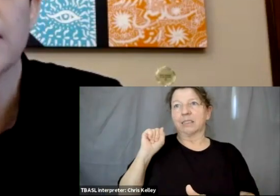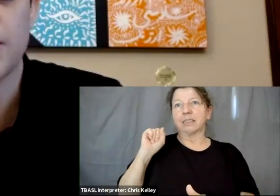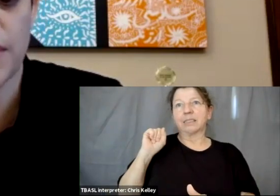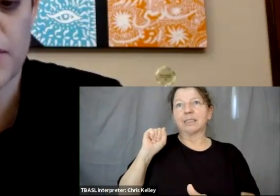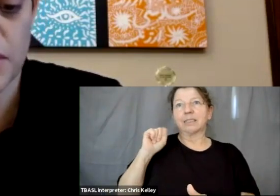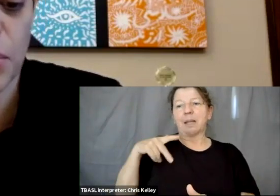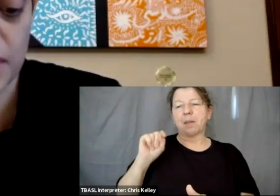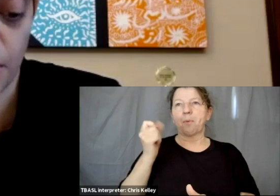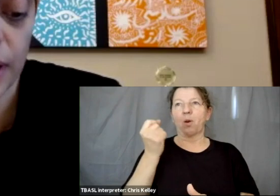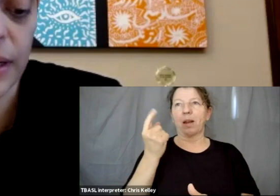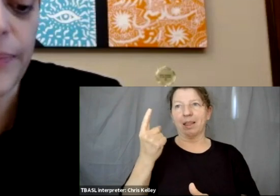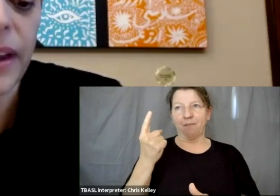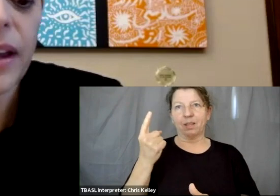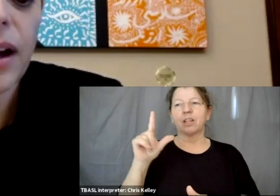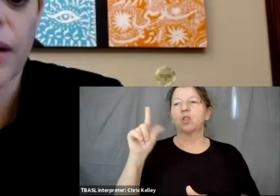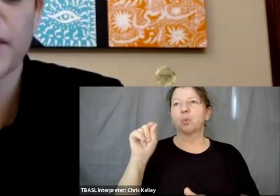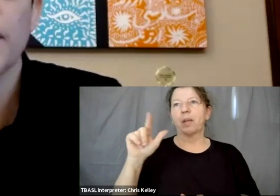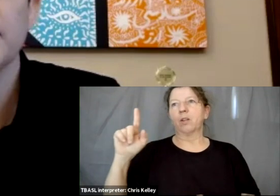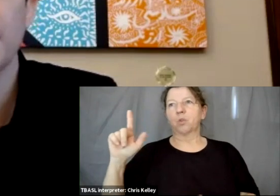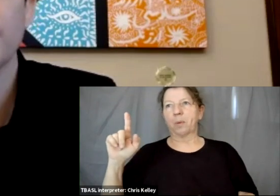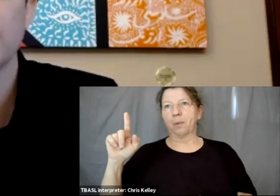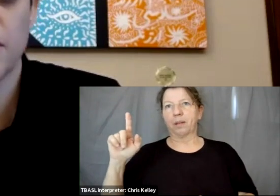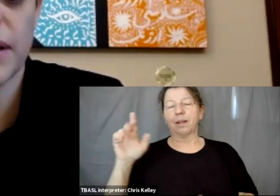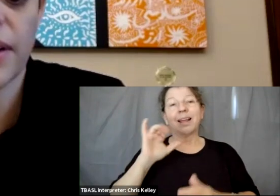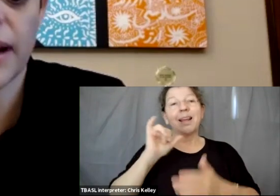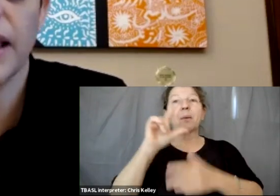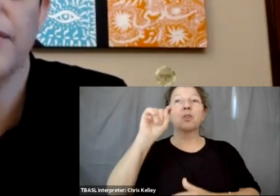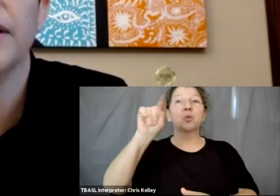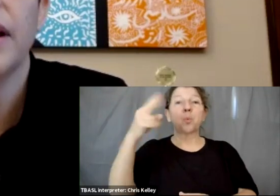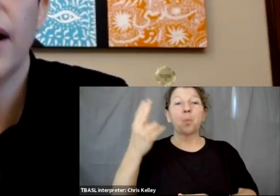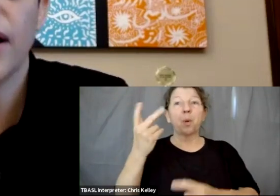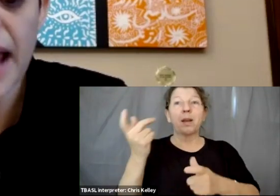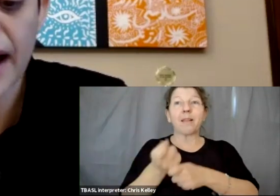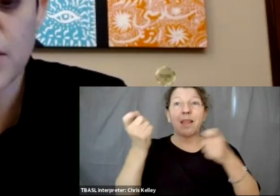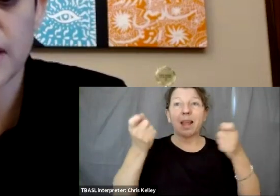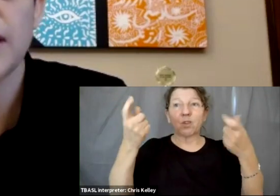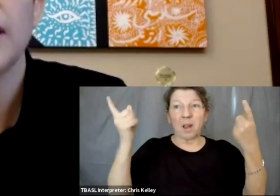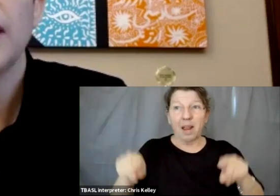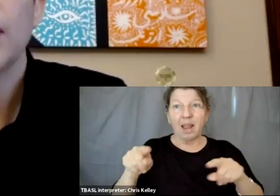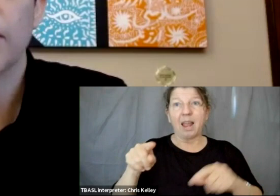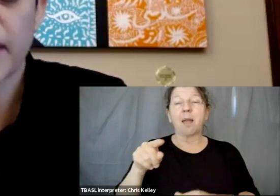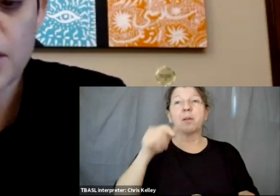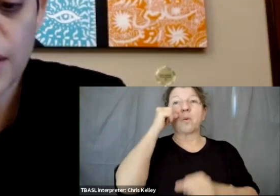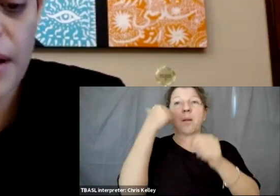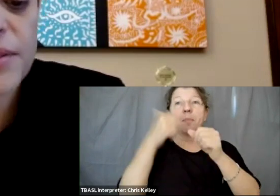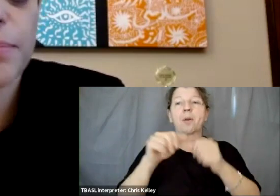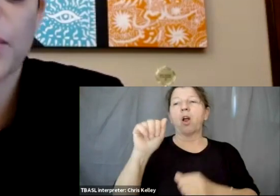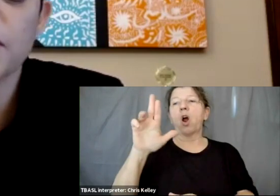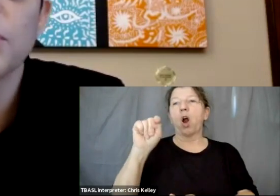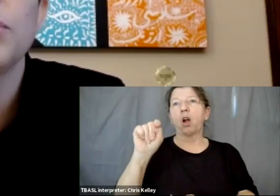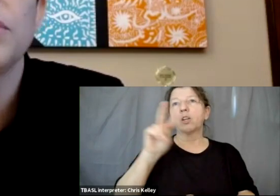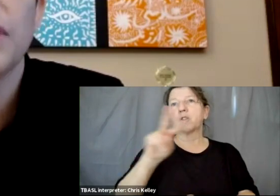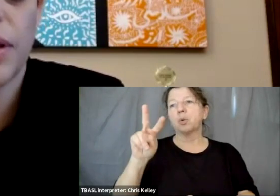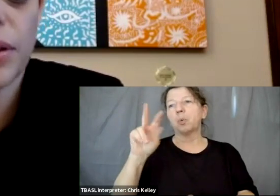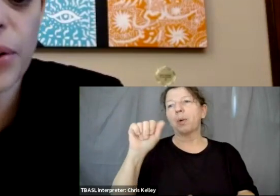September 11th, 2021. On the 20th anniversary of 9/11, Art2Action, Greenwich House